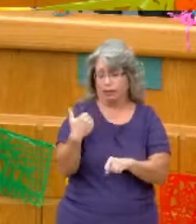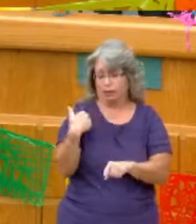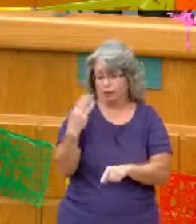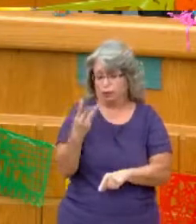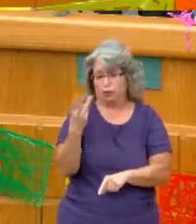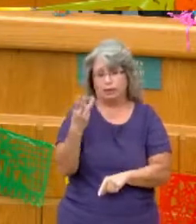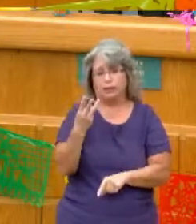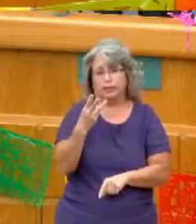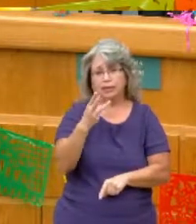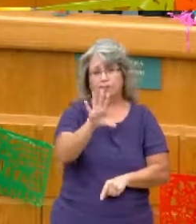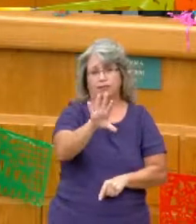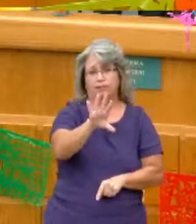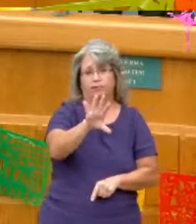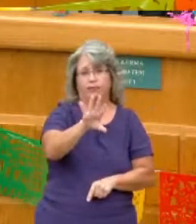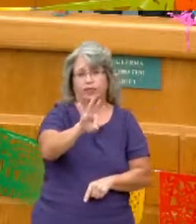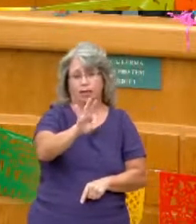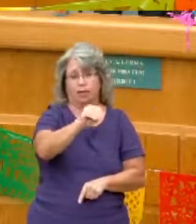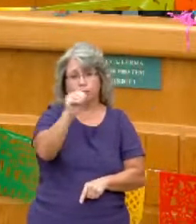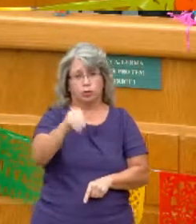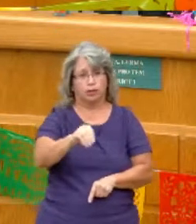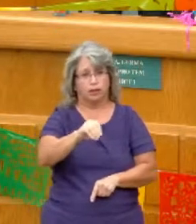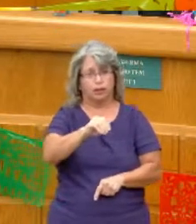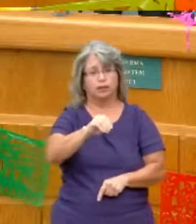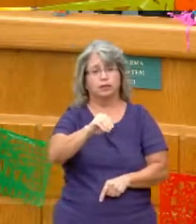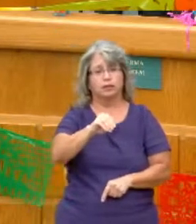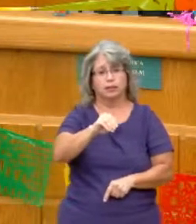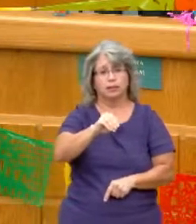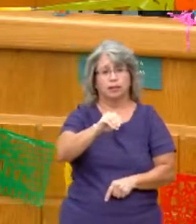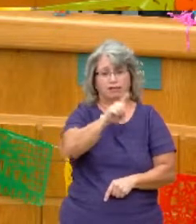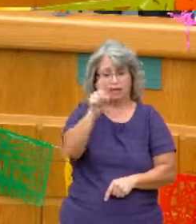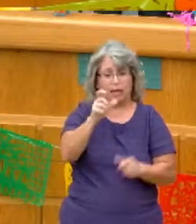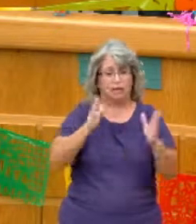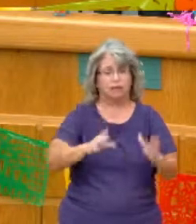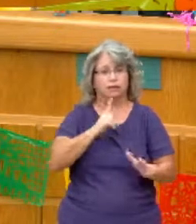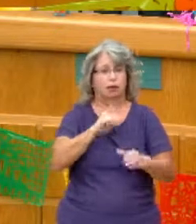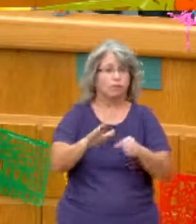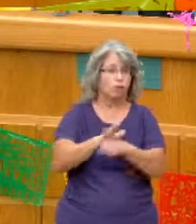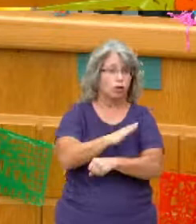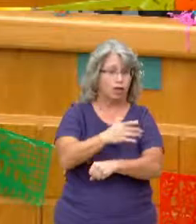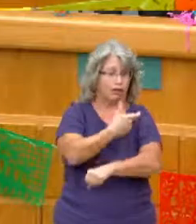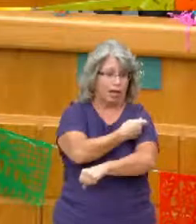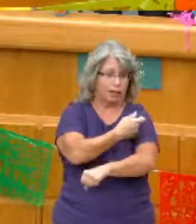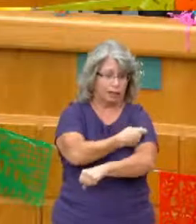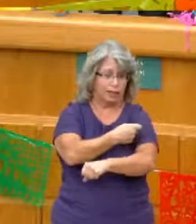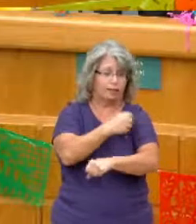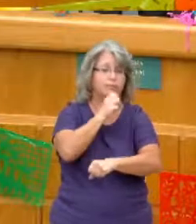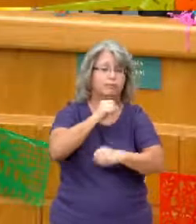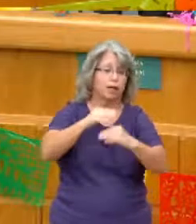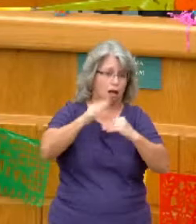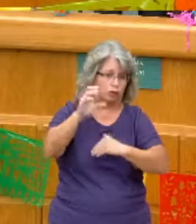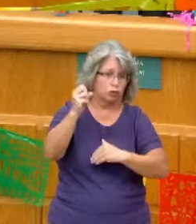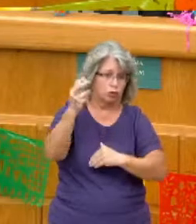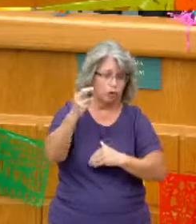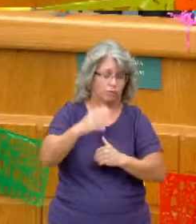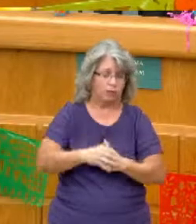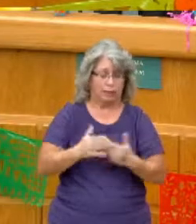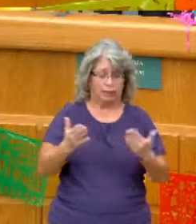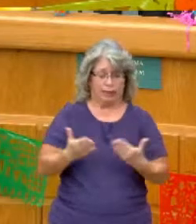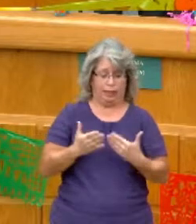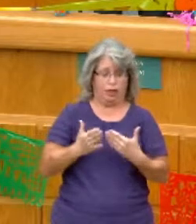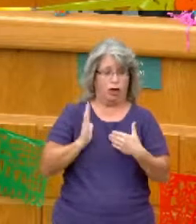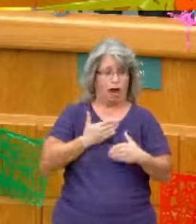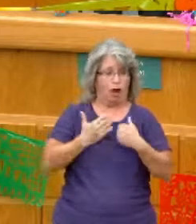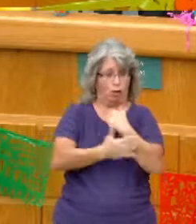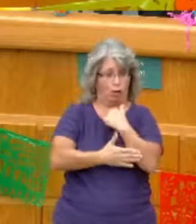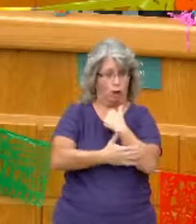fully vaccinated in Texas, 59%. Here in Nueces County, we are at 58% of